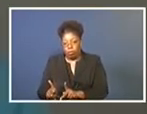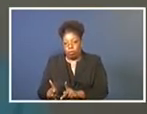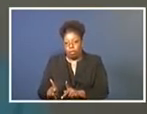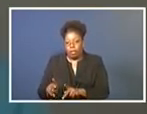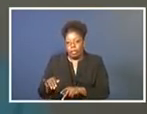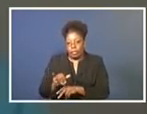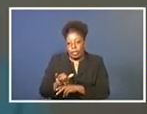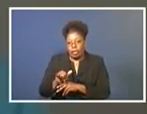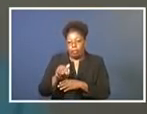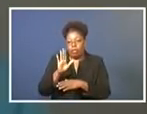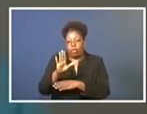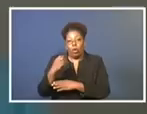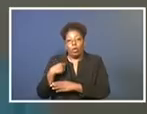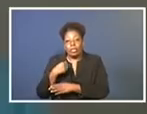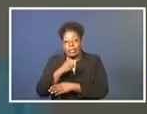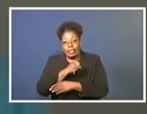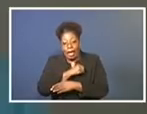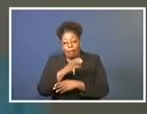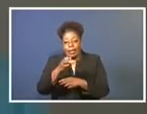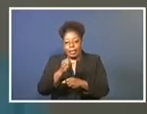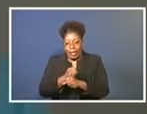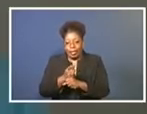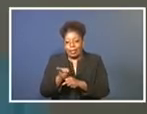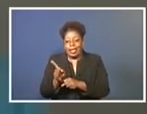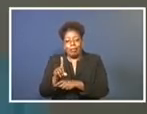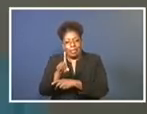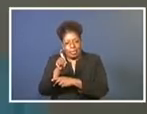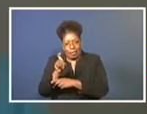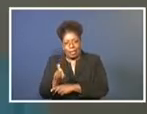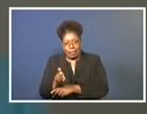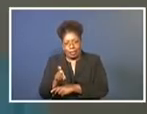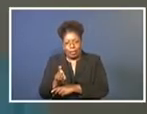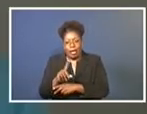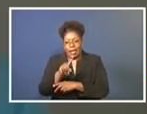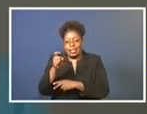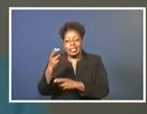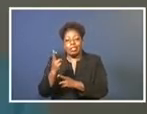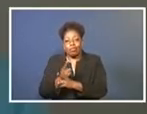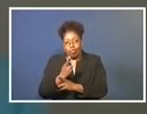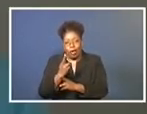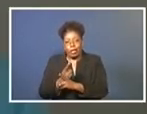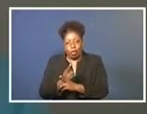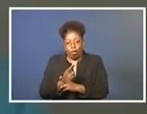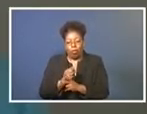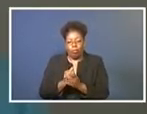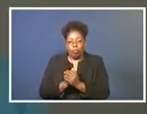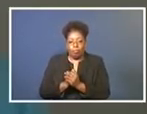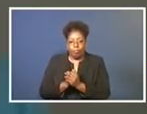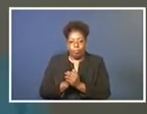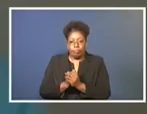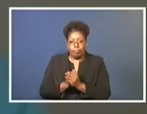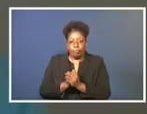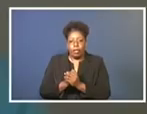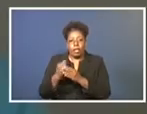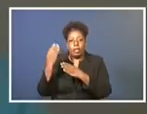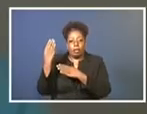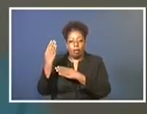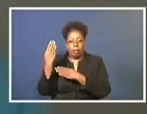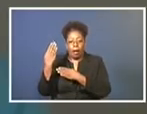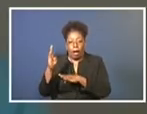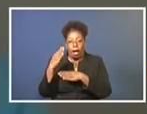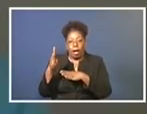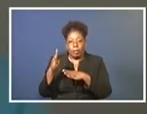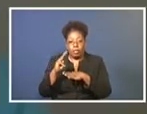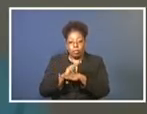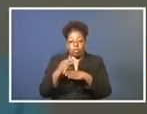as well as for your staff, get them tested and get them tested on a regular basis. The Bahamas Ministry of